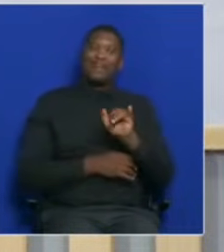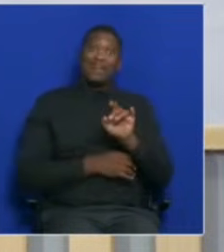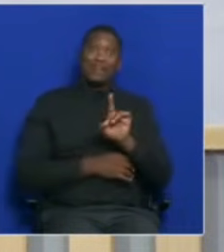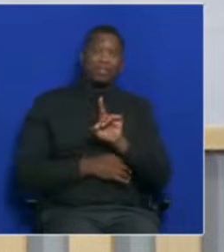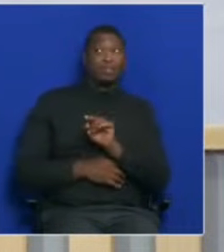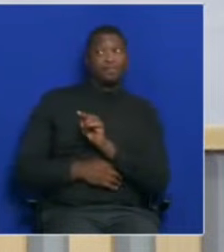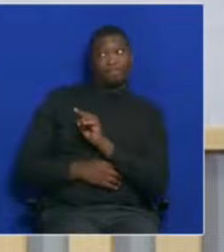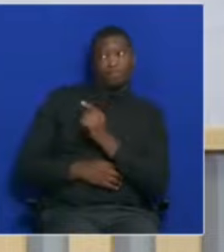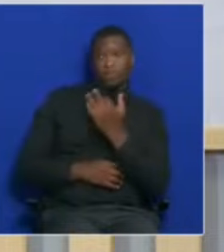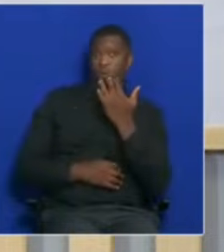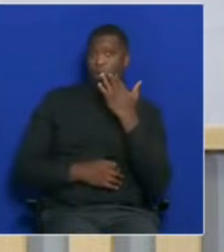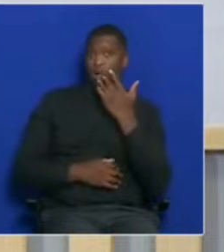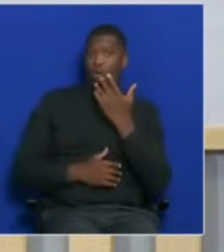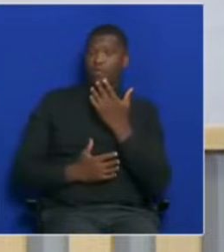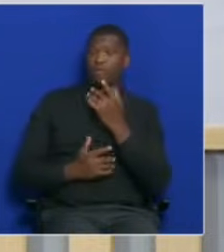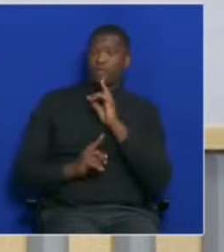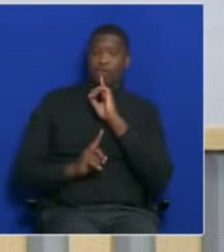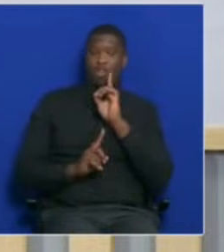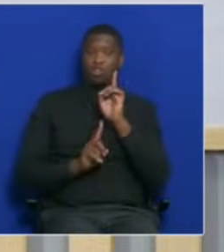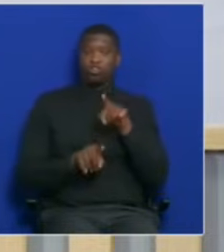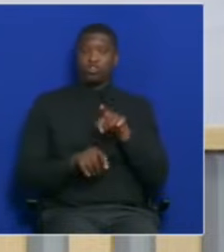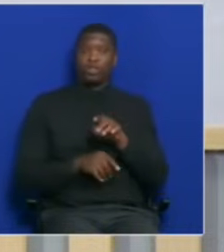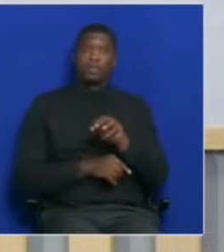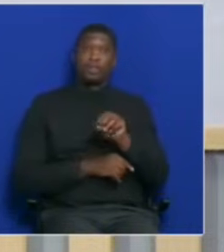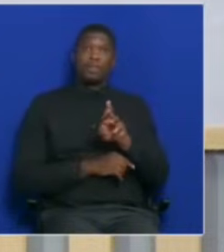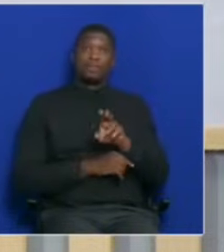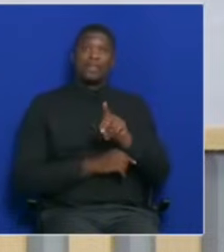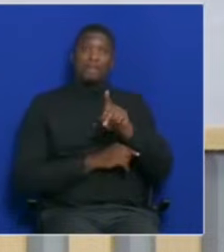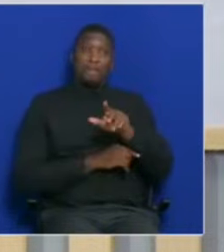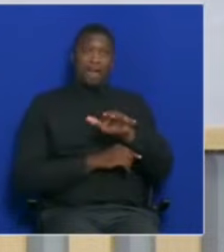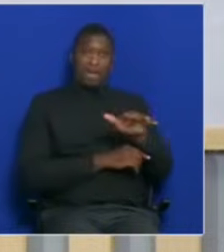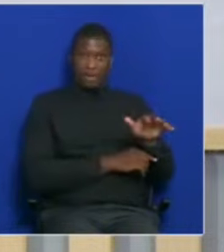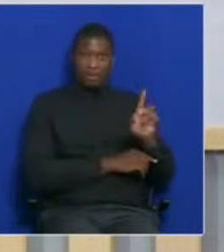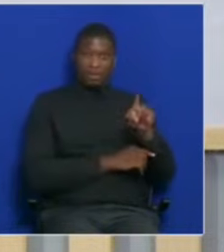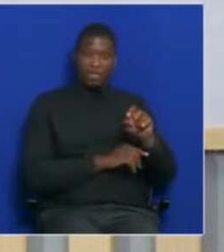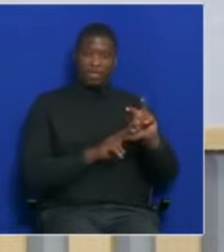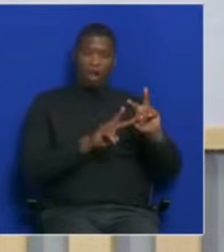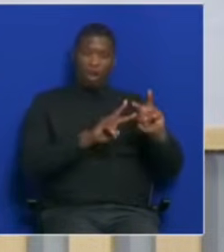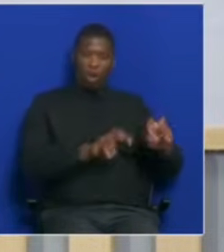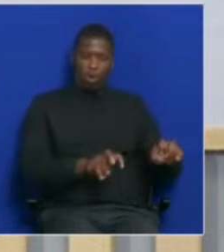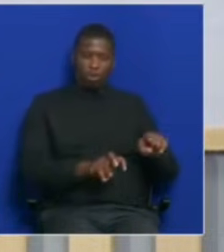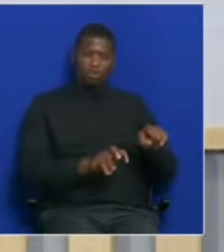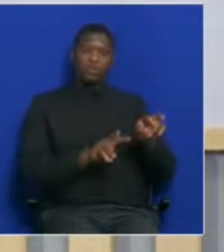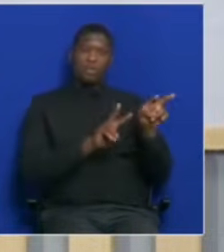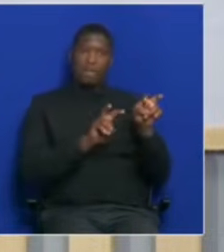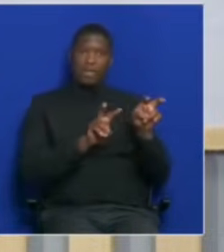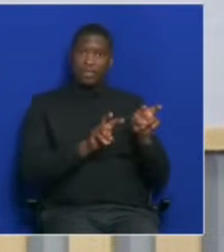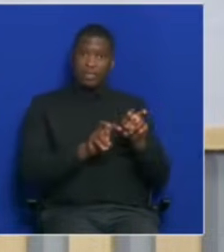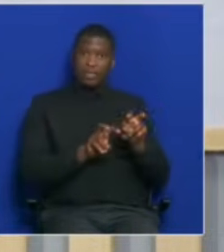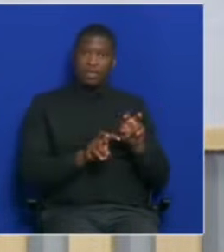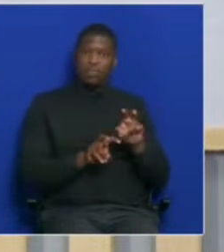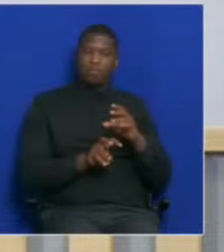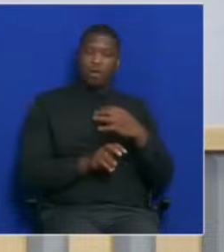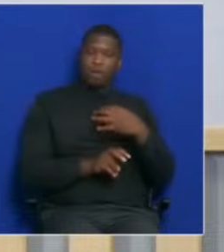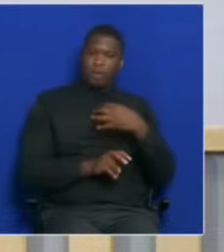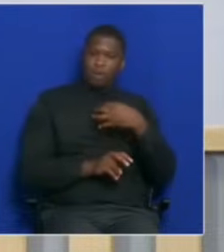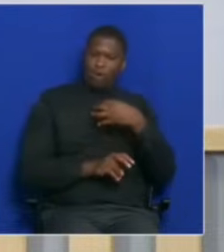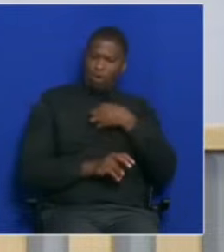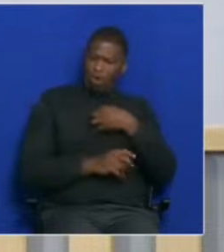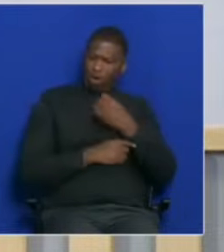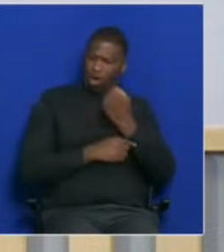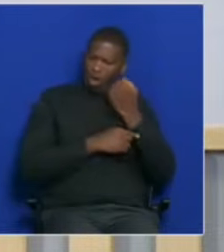instructed Mr. Padiachi that she must look into the matter, in my own understanding, would have been